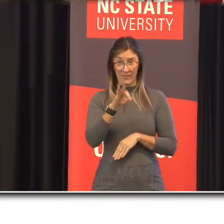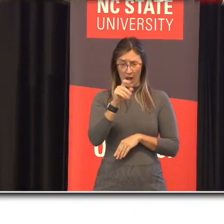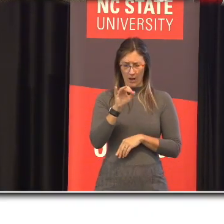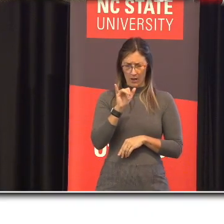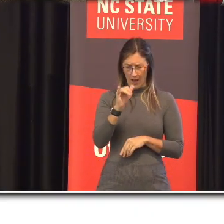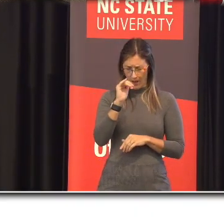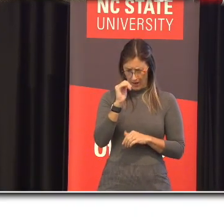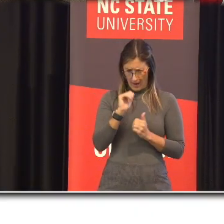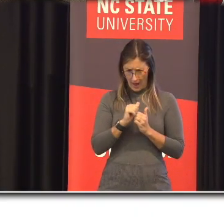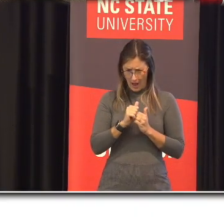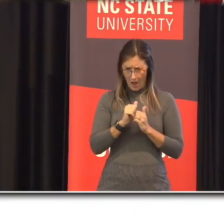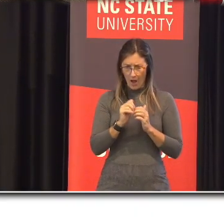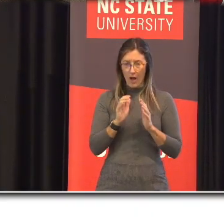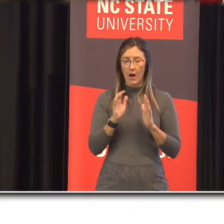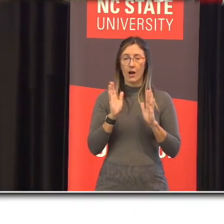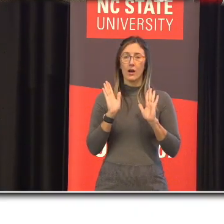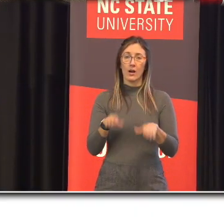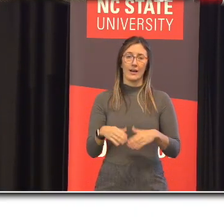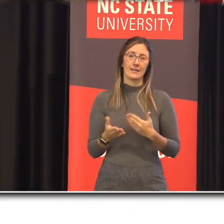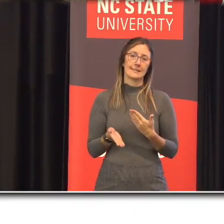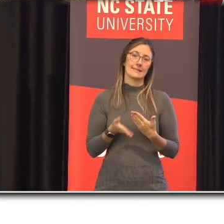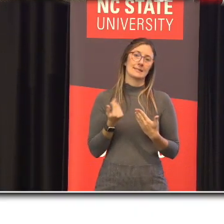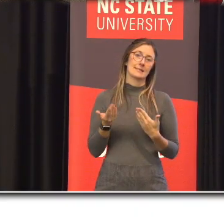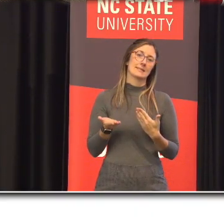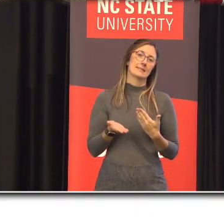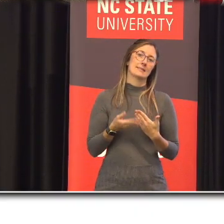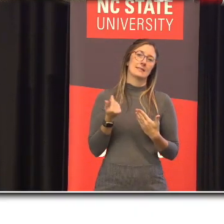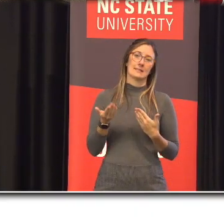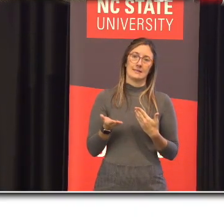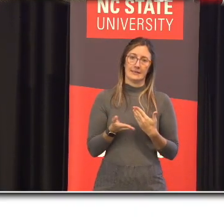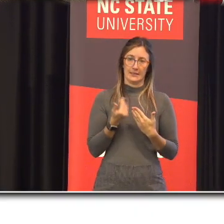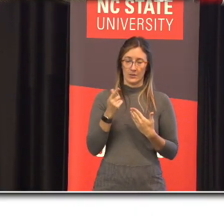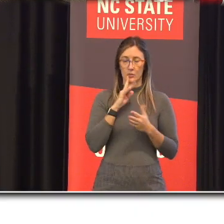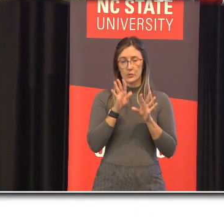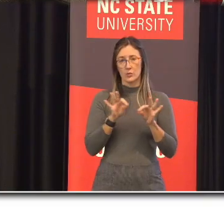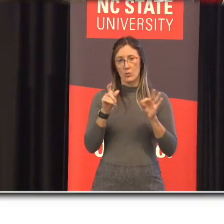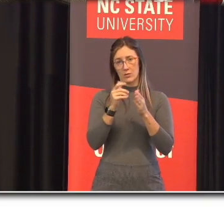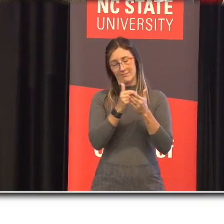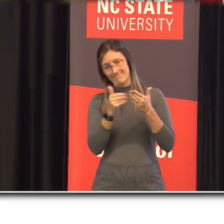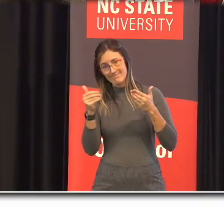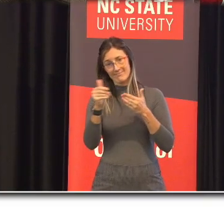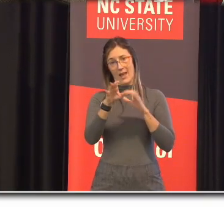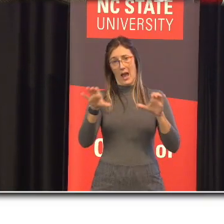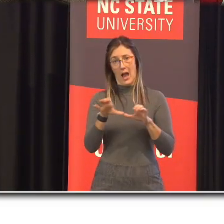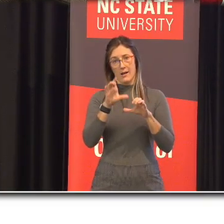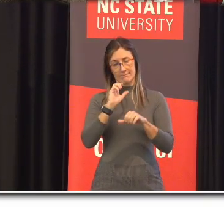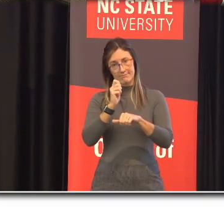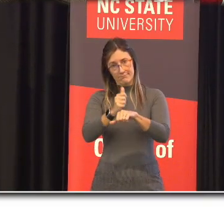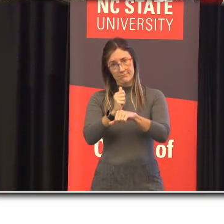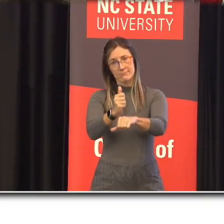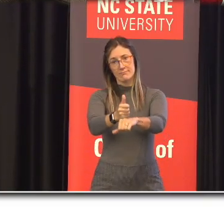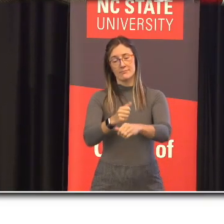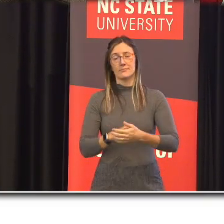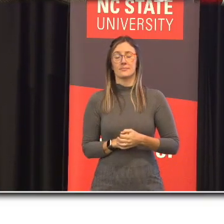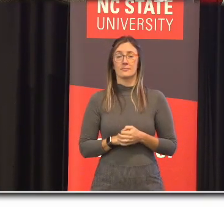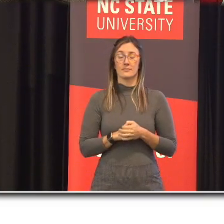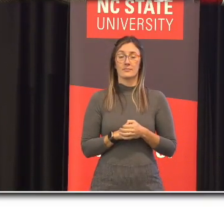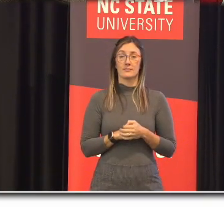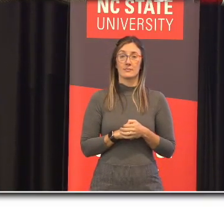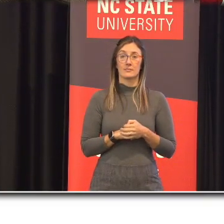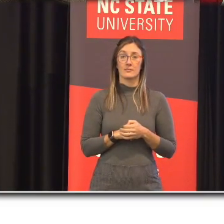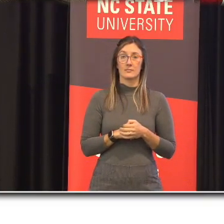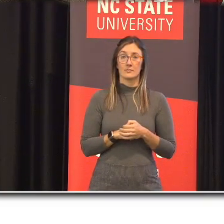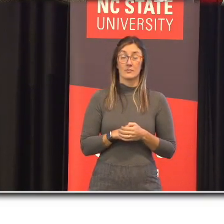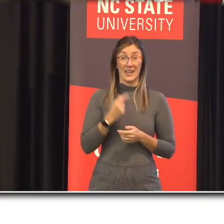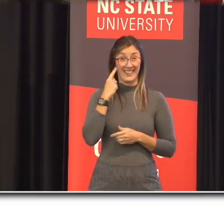actually incredibly easy. It's all about being proactive. Accessible content must be only plain